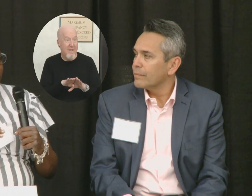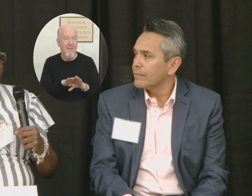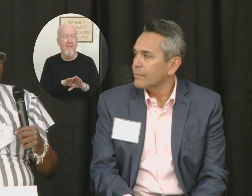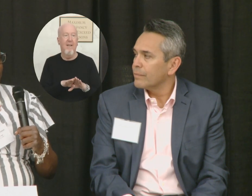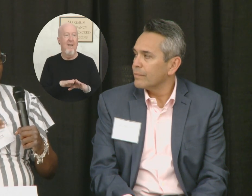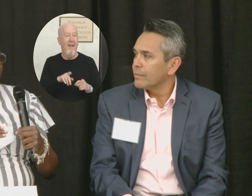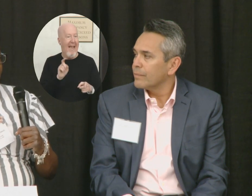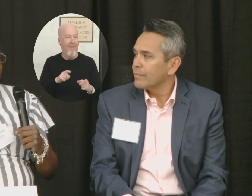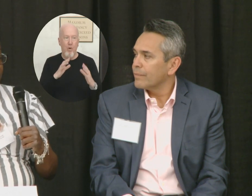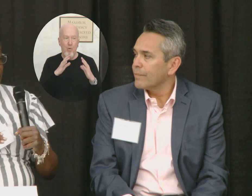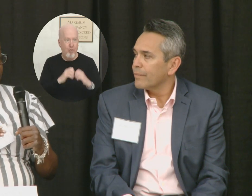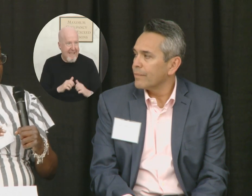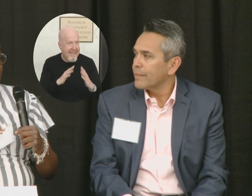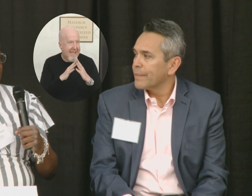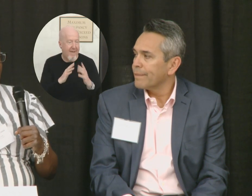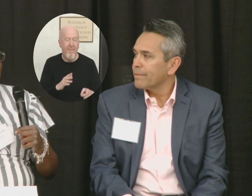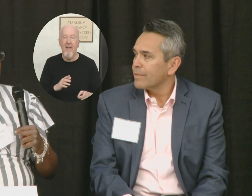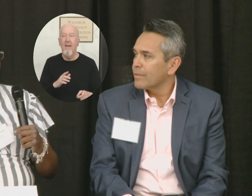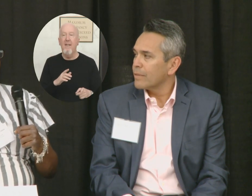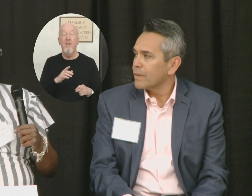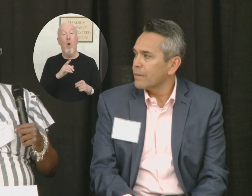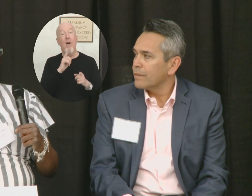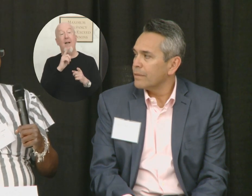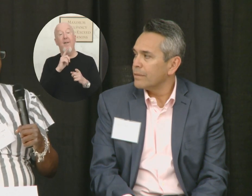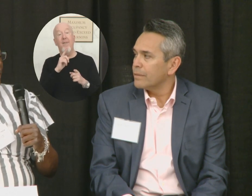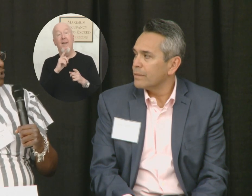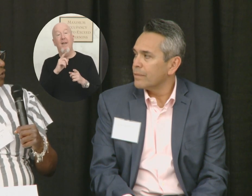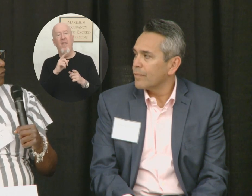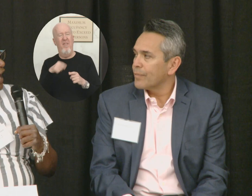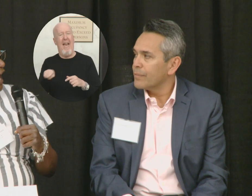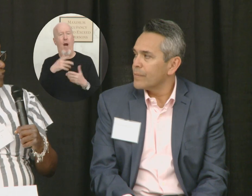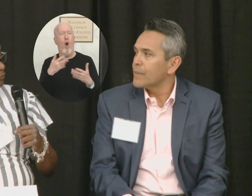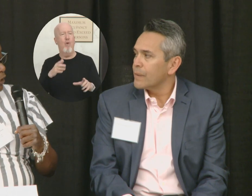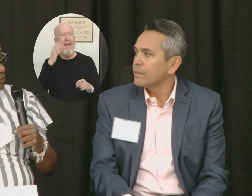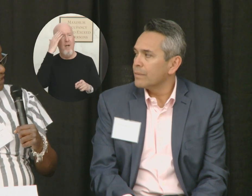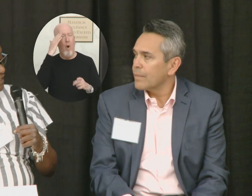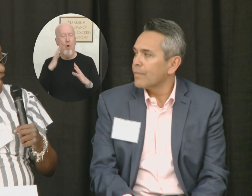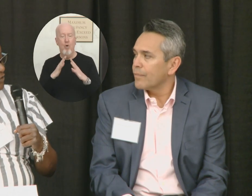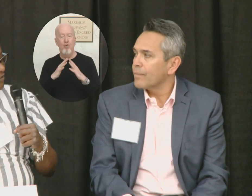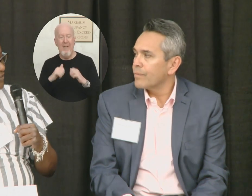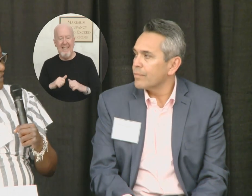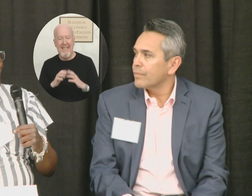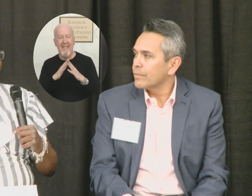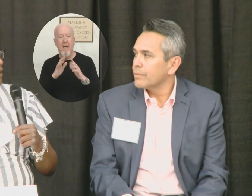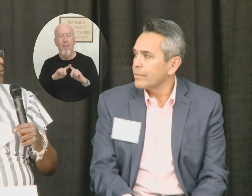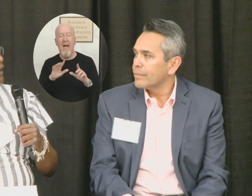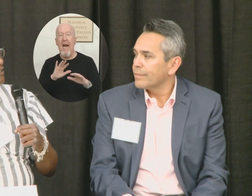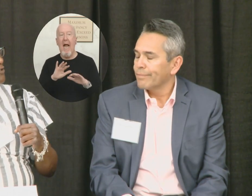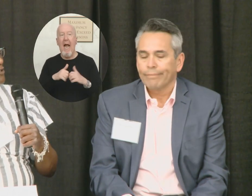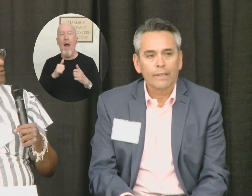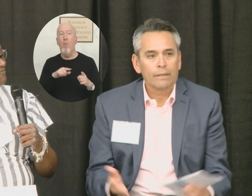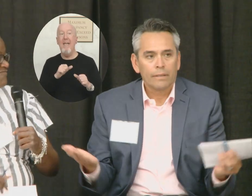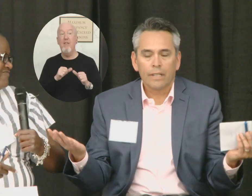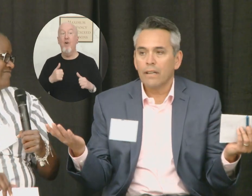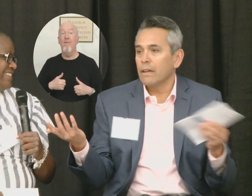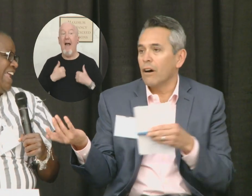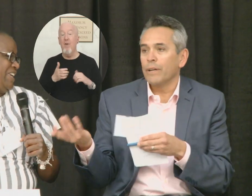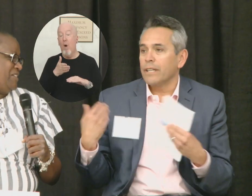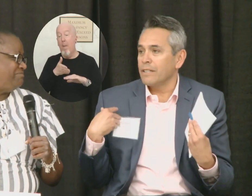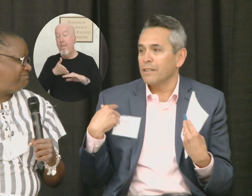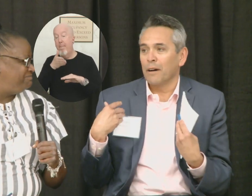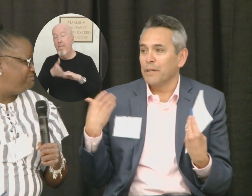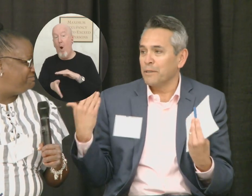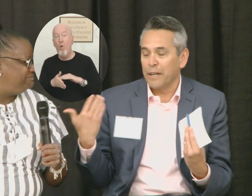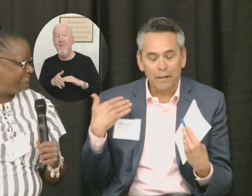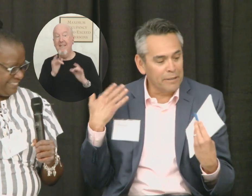but talking and preparing resiliency as to how we survive post-disaster is what's new. See, thank